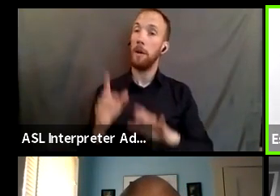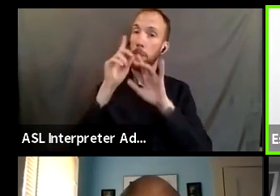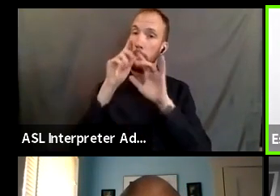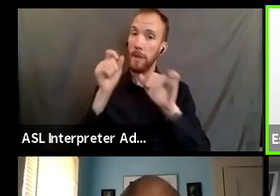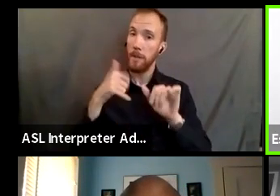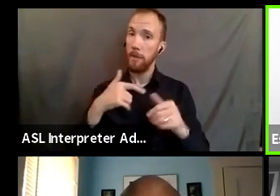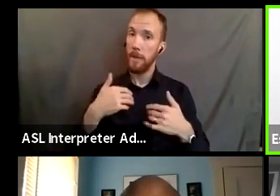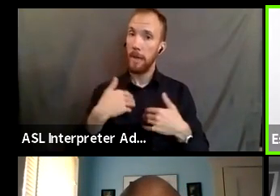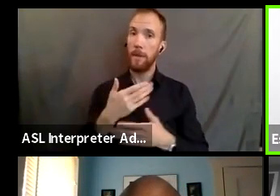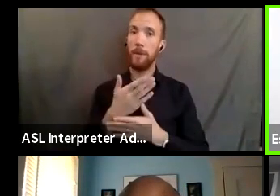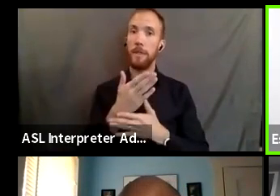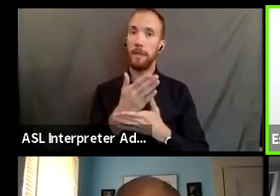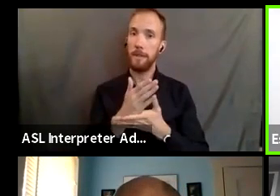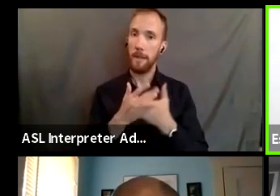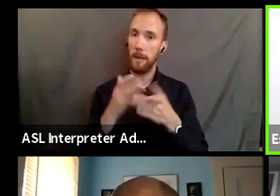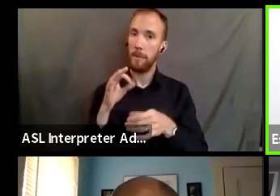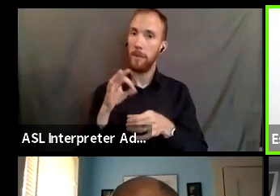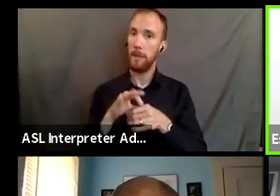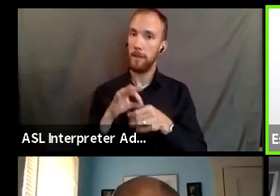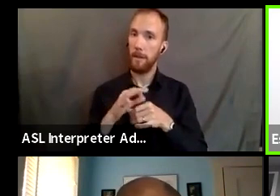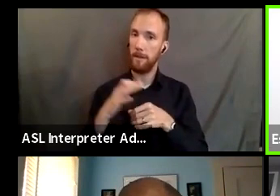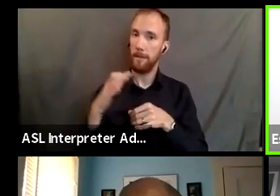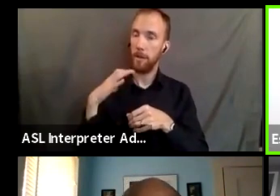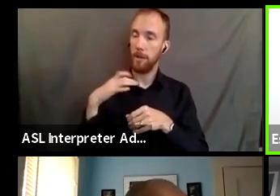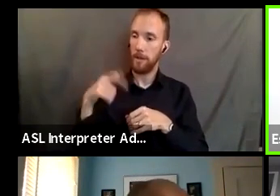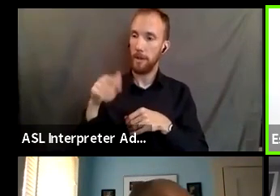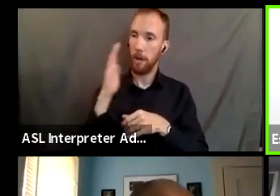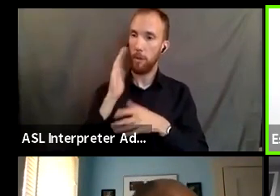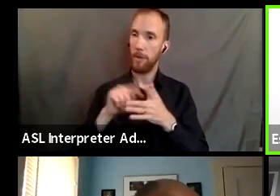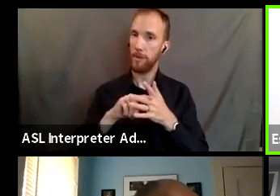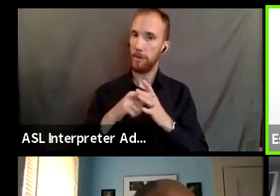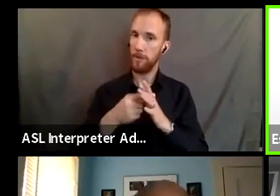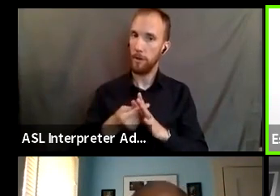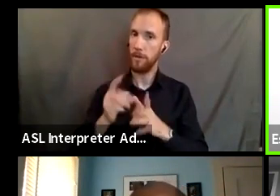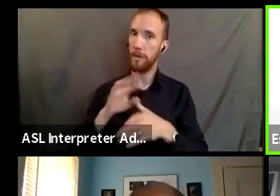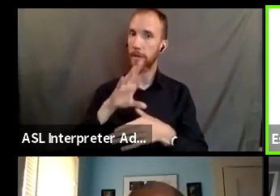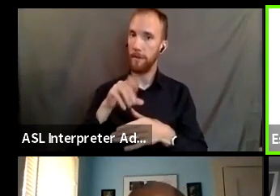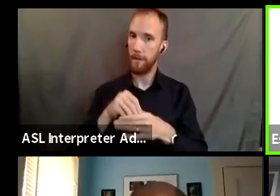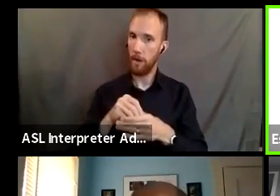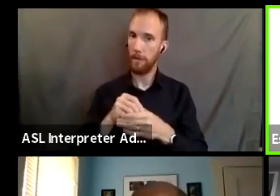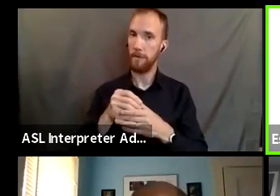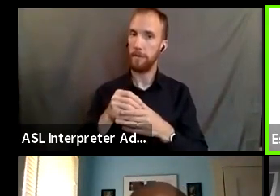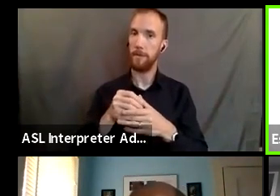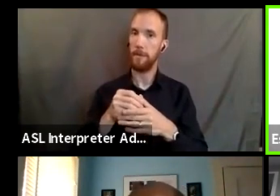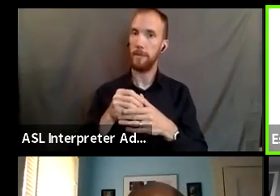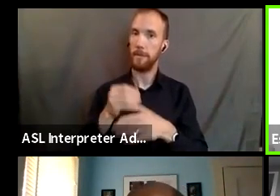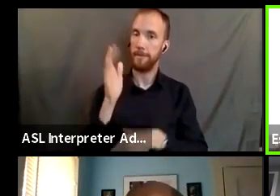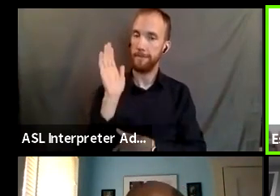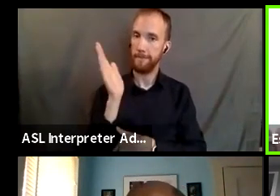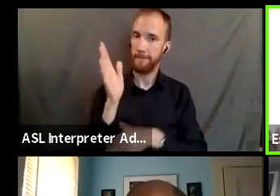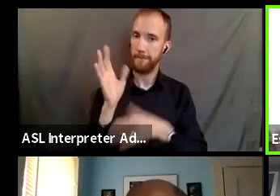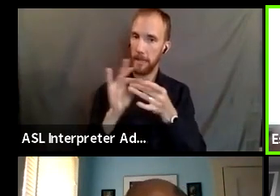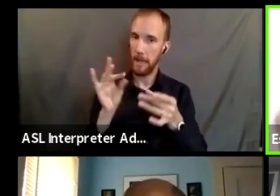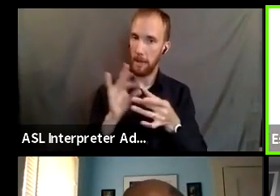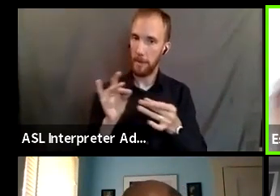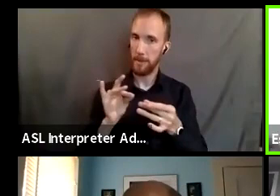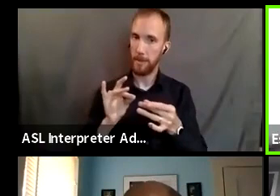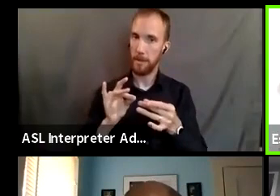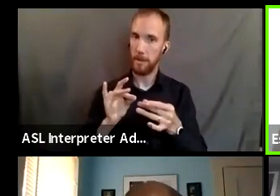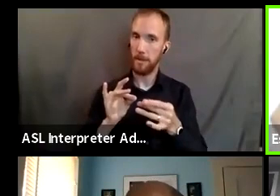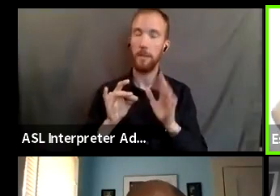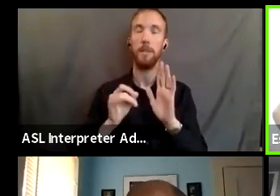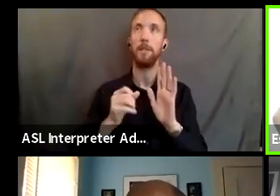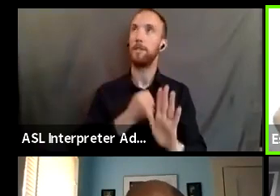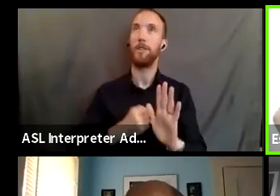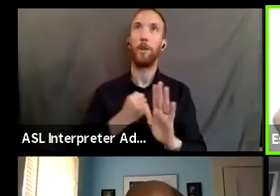some elected officials that will start off with public participation and then we'll proceed with the i'm sorry